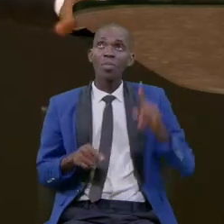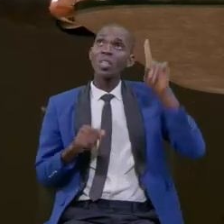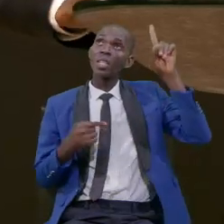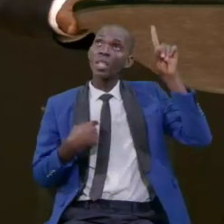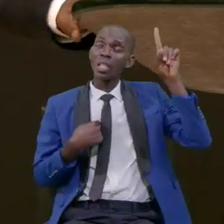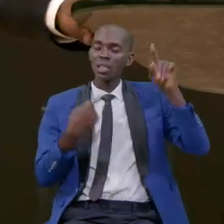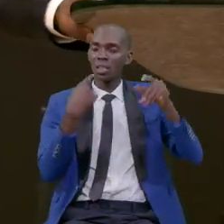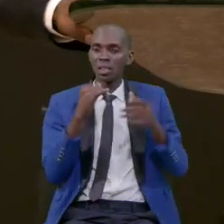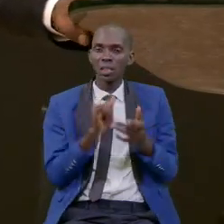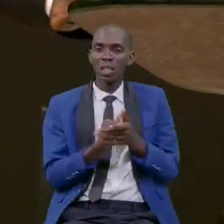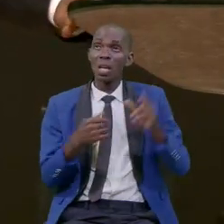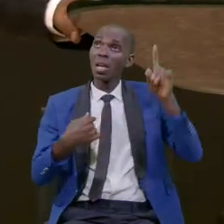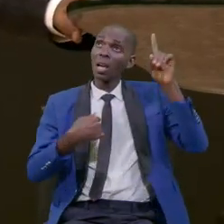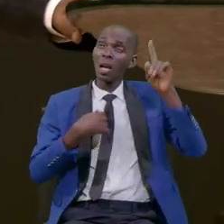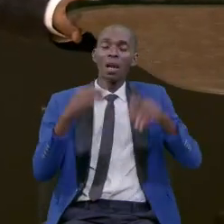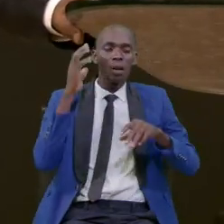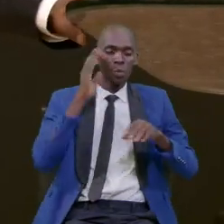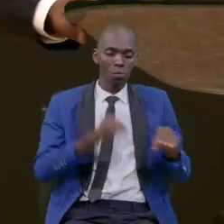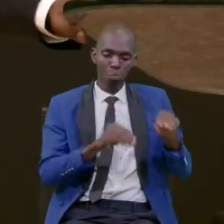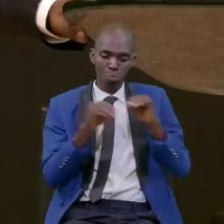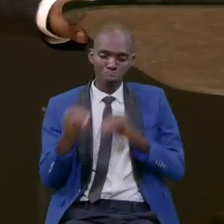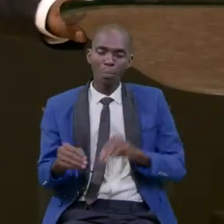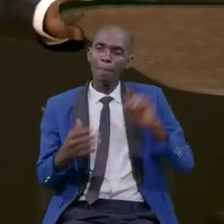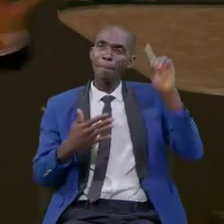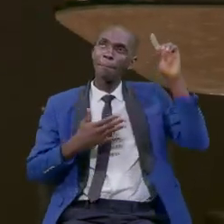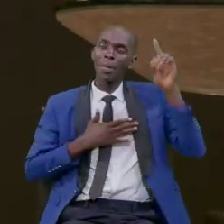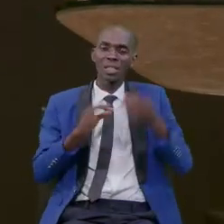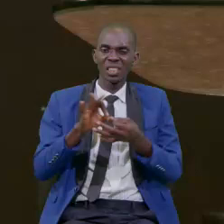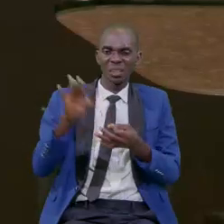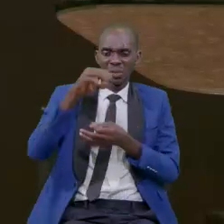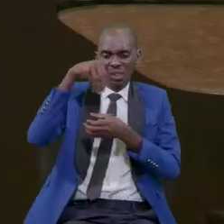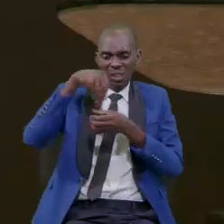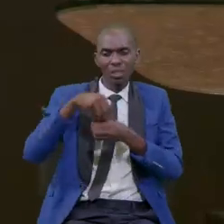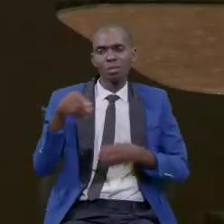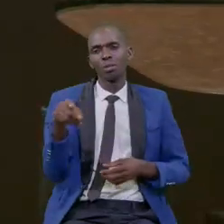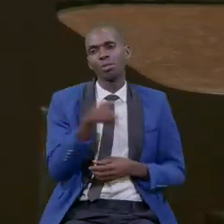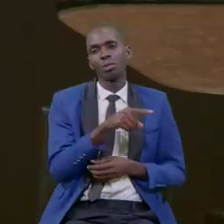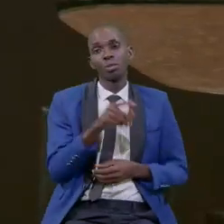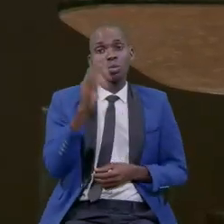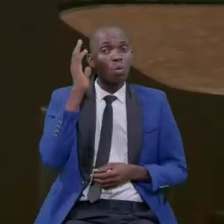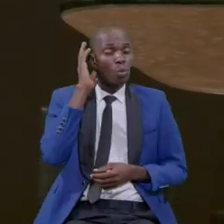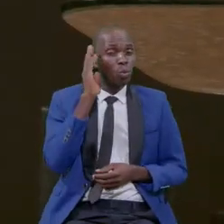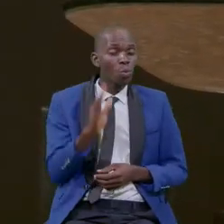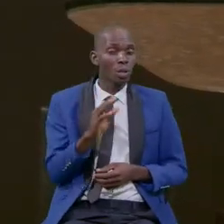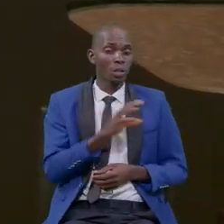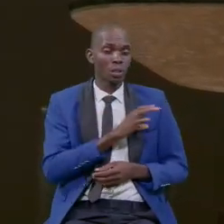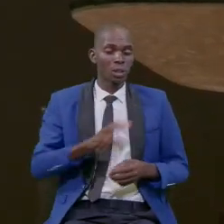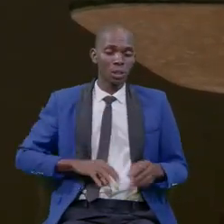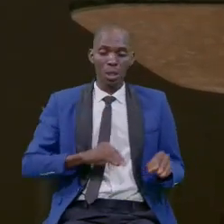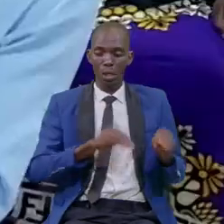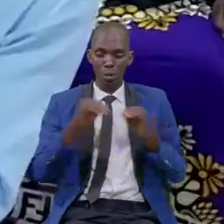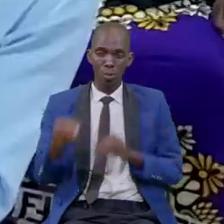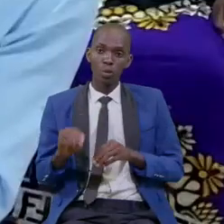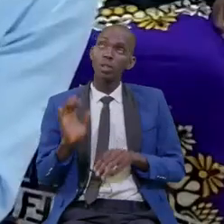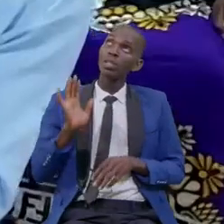put my spirit within you. When Christ puts his spirit within us, it's